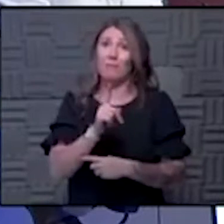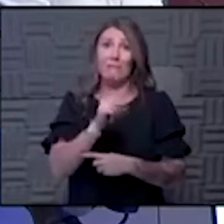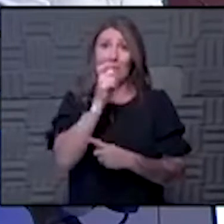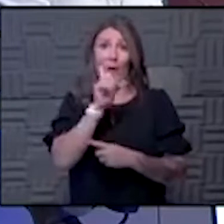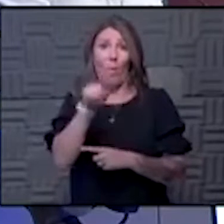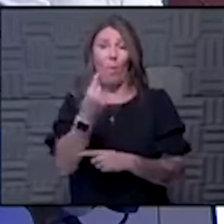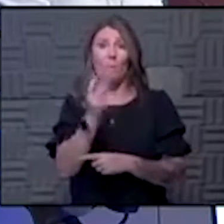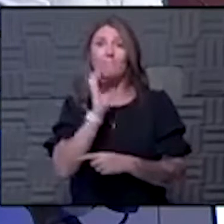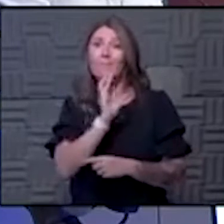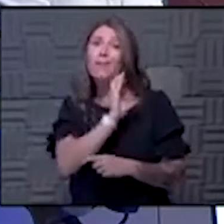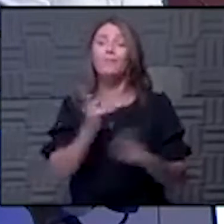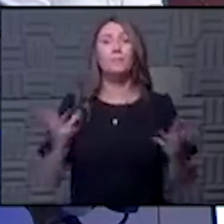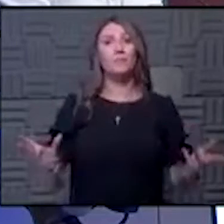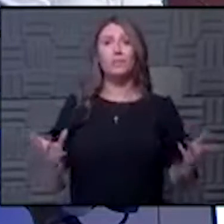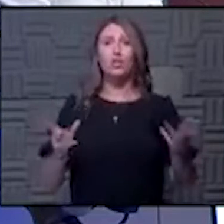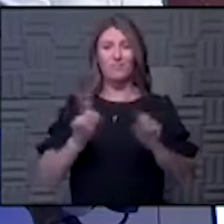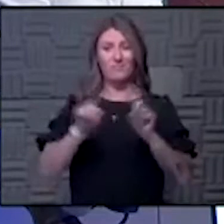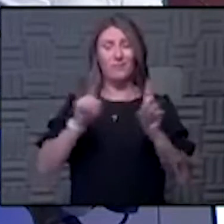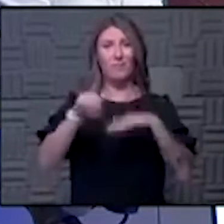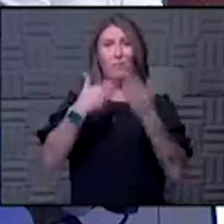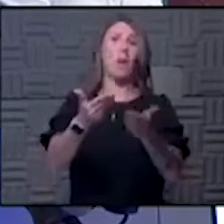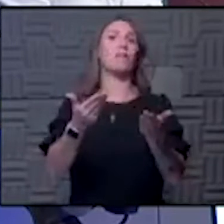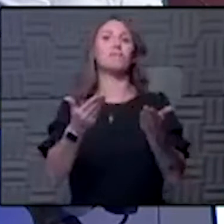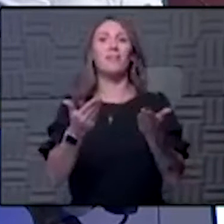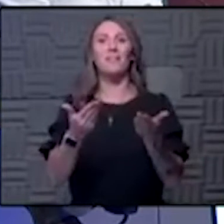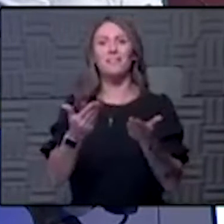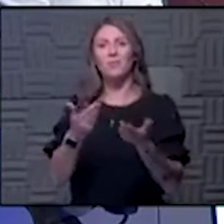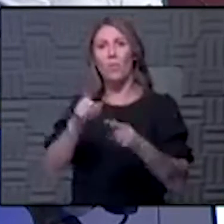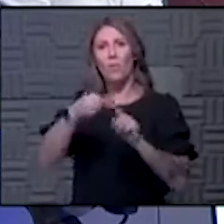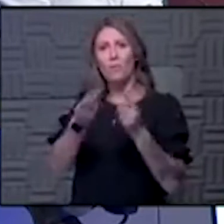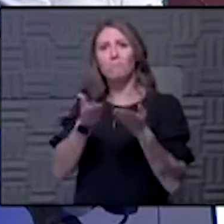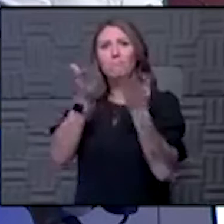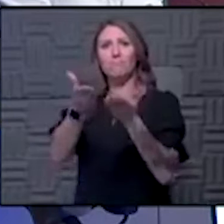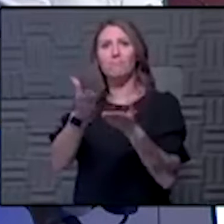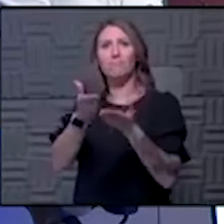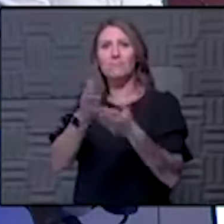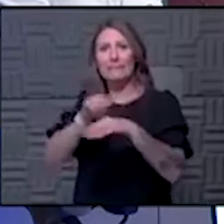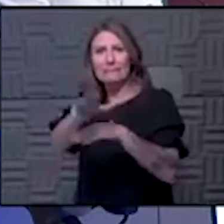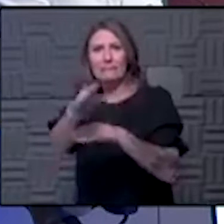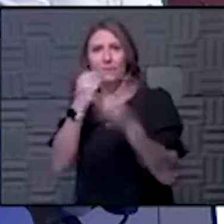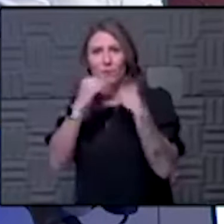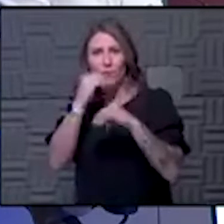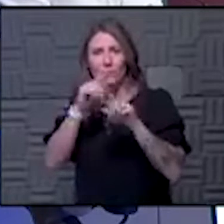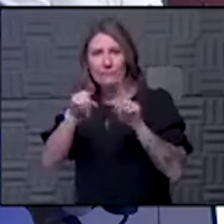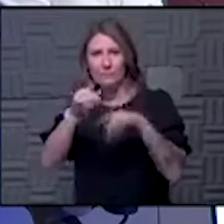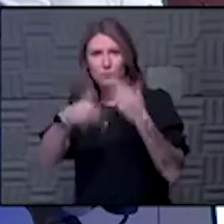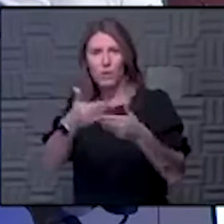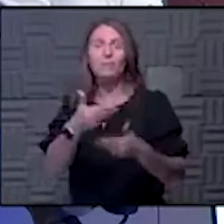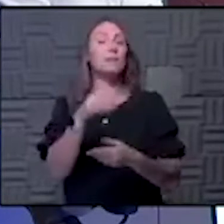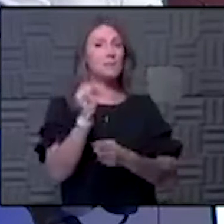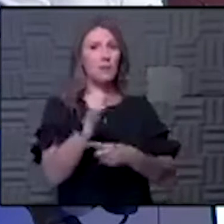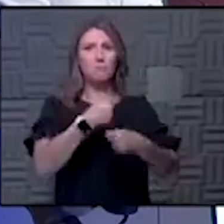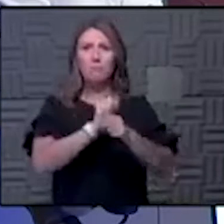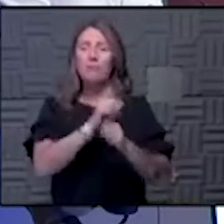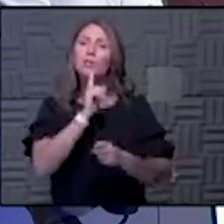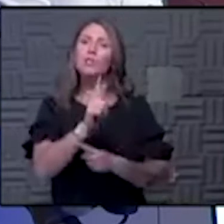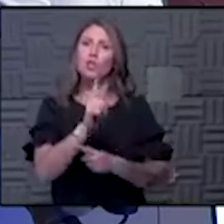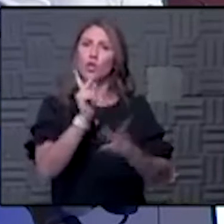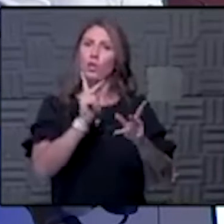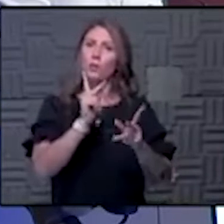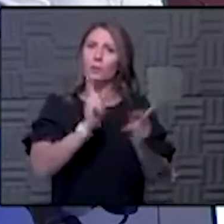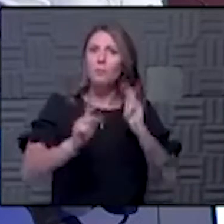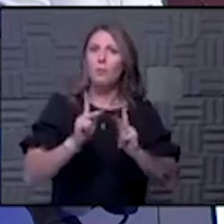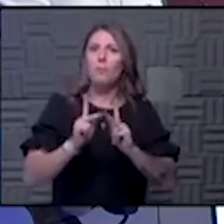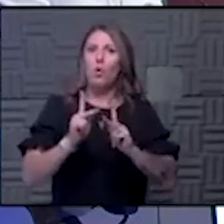when we deliver food, that's even a little different process now. Yeah. It is. It's making sure that the folks delivering the food have the proper